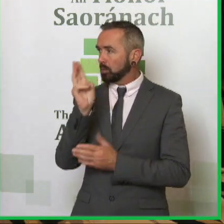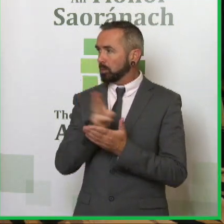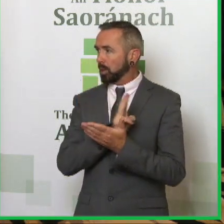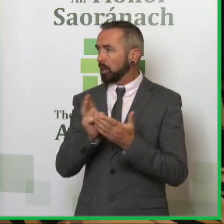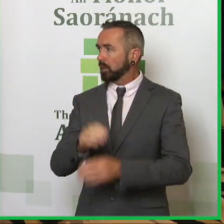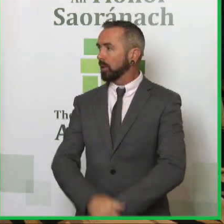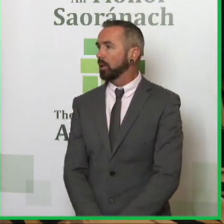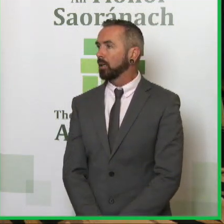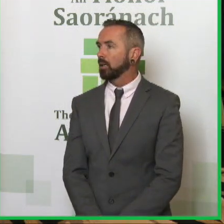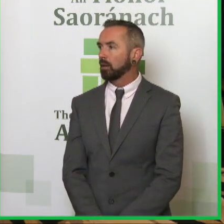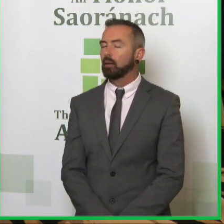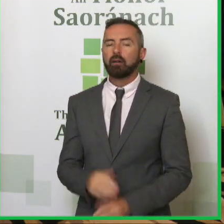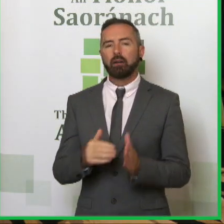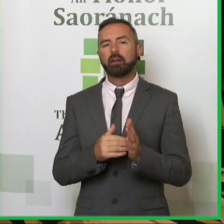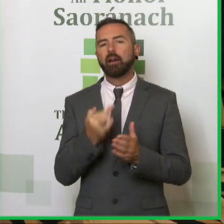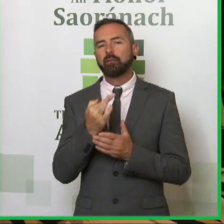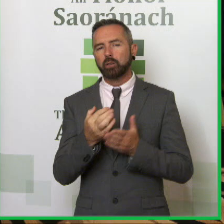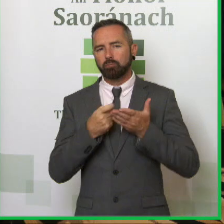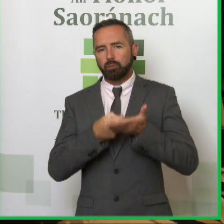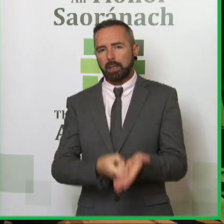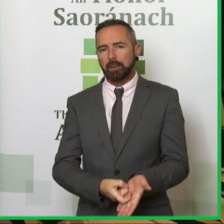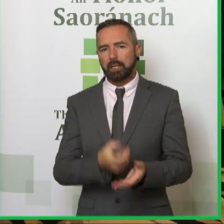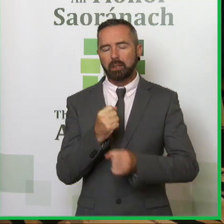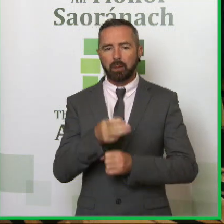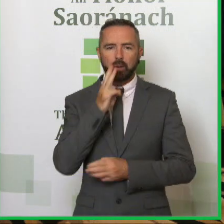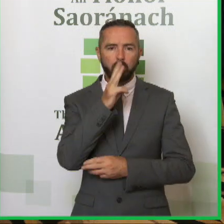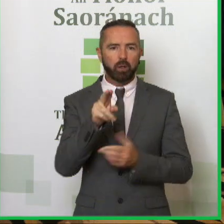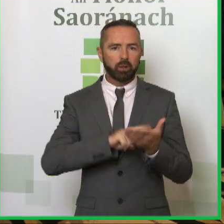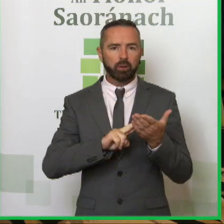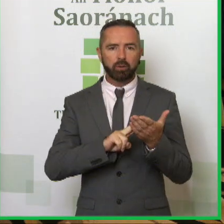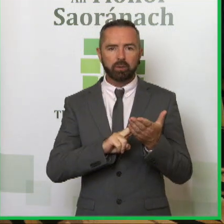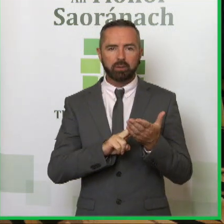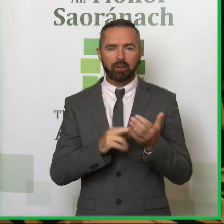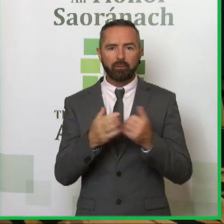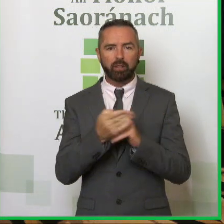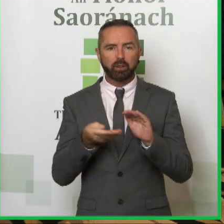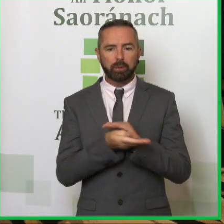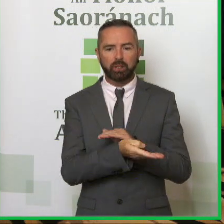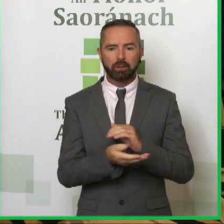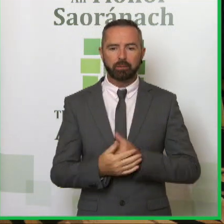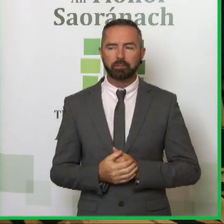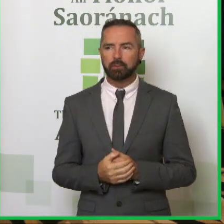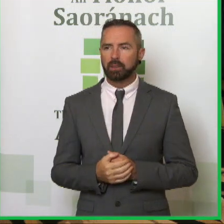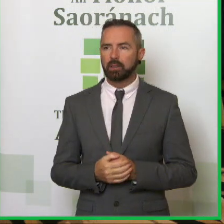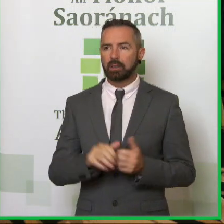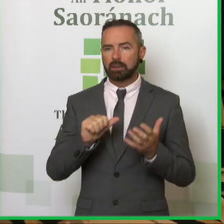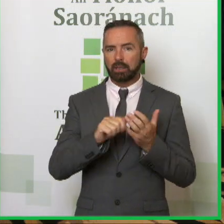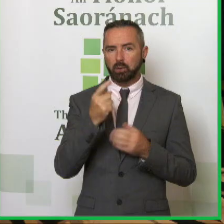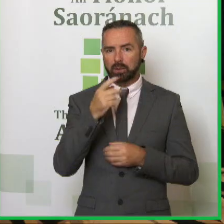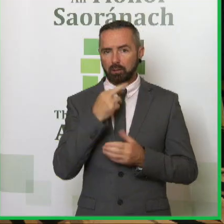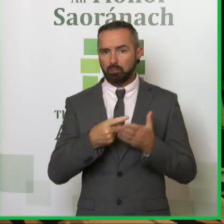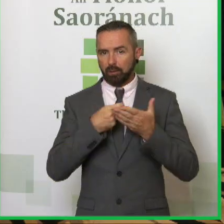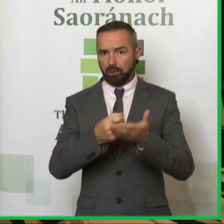Yeah, we just suggesting just around the wording. It's okay. Go ahead. Okay. So the first one, 6.1, says referral of submissions to